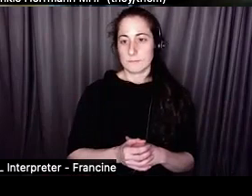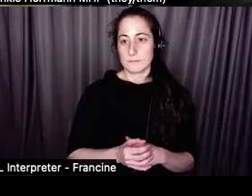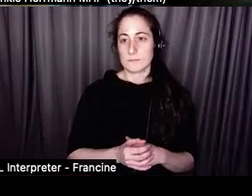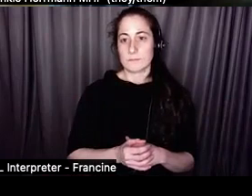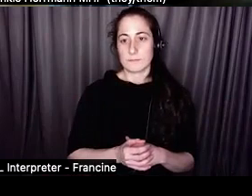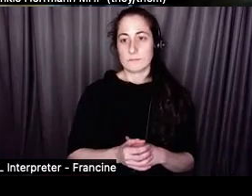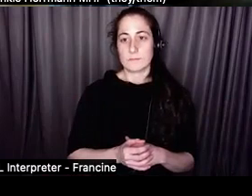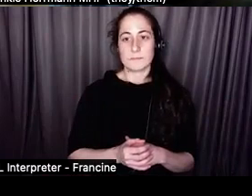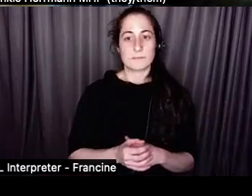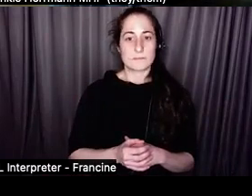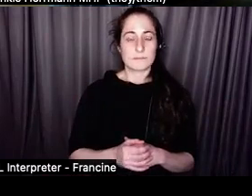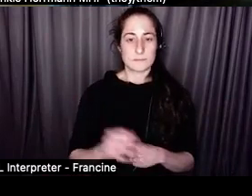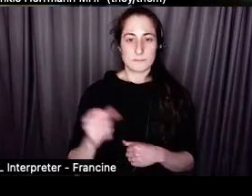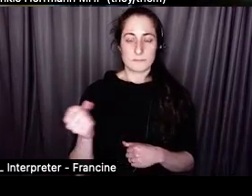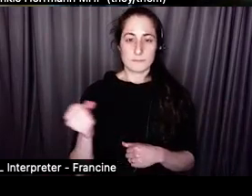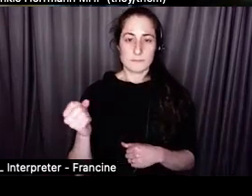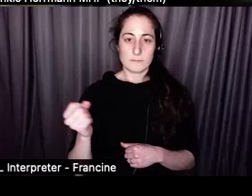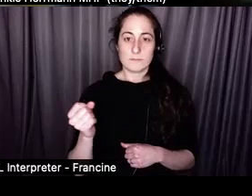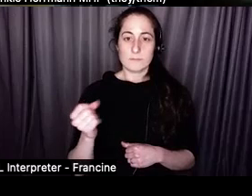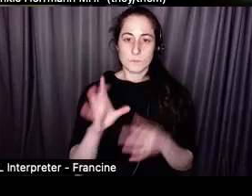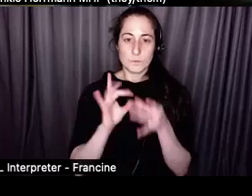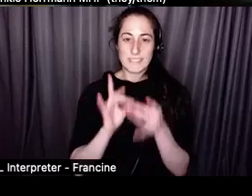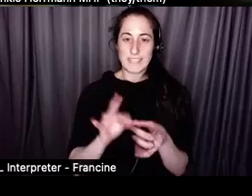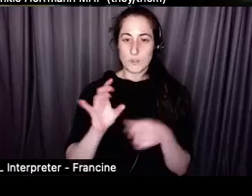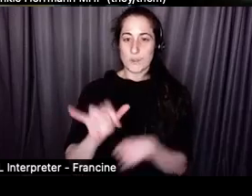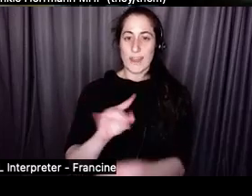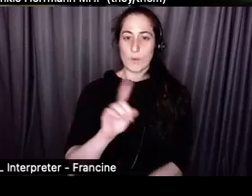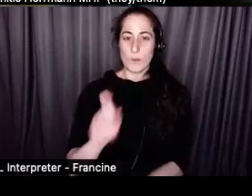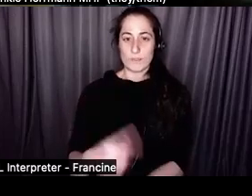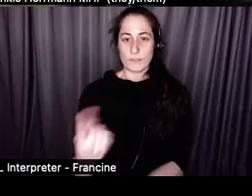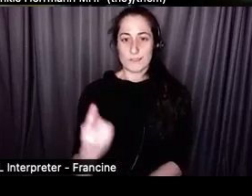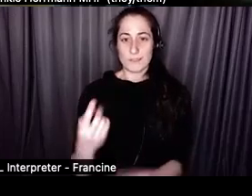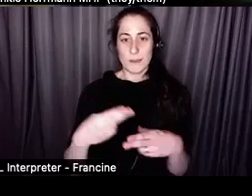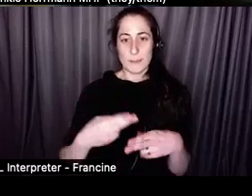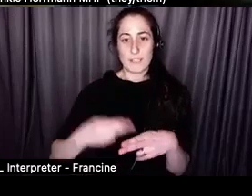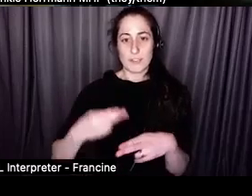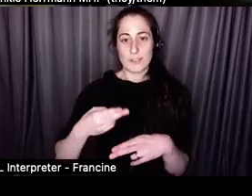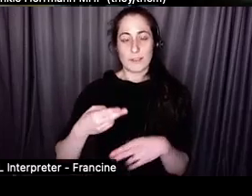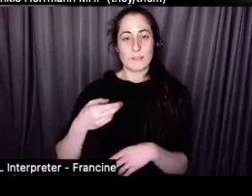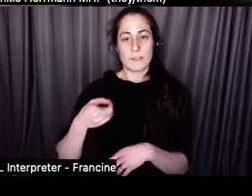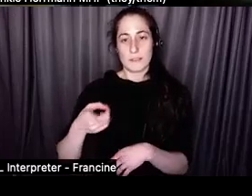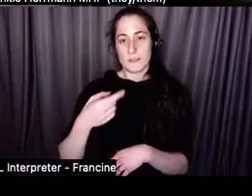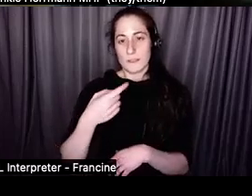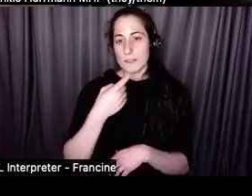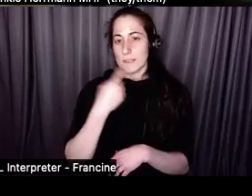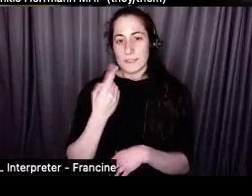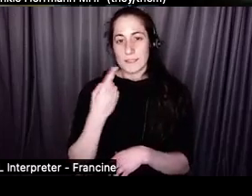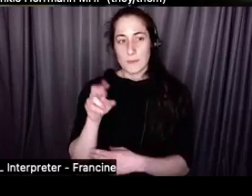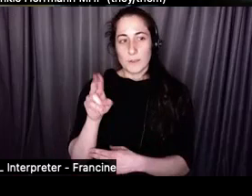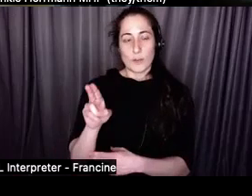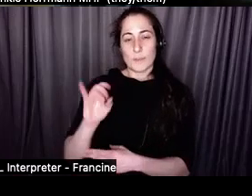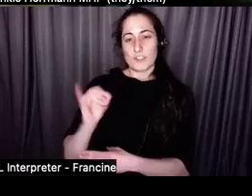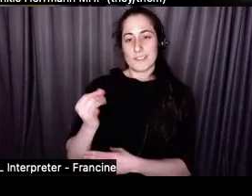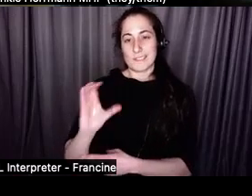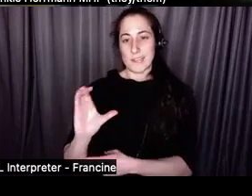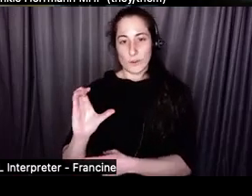Yeah, so in relation to that as well, someone mentioned that they were told by someone at the Urban Justice Center that it's